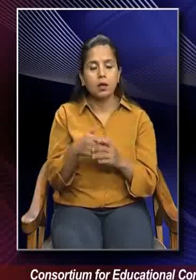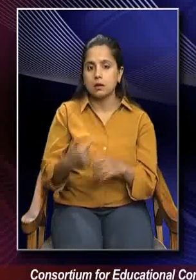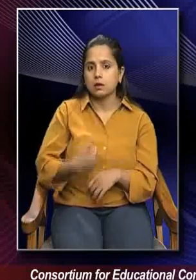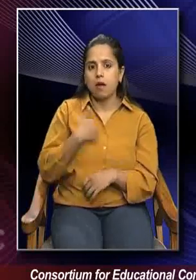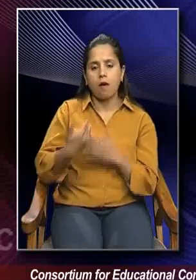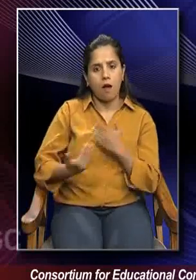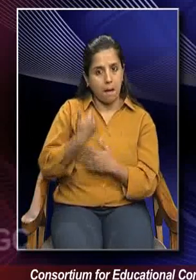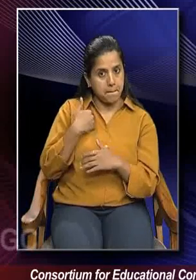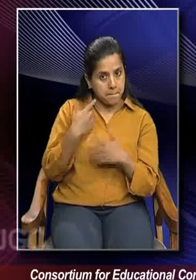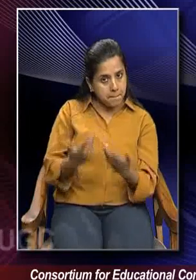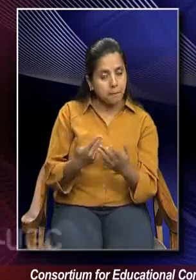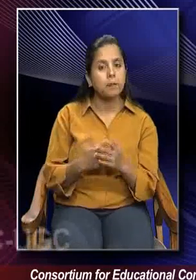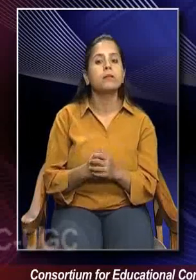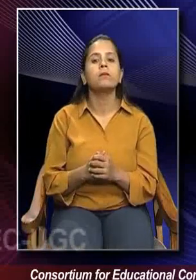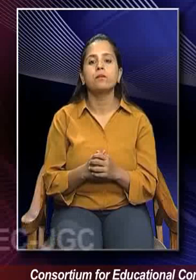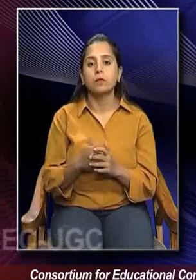self-harm,